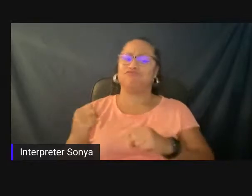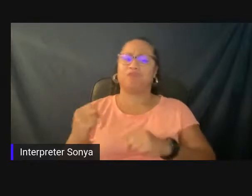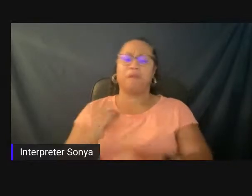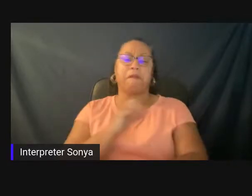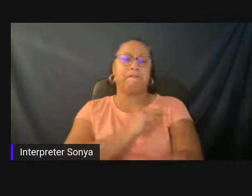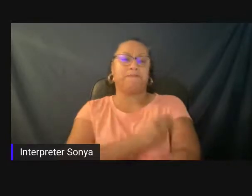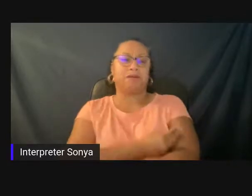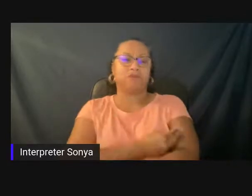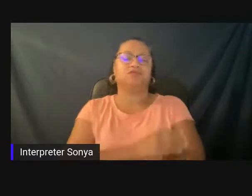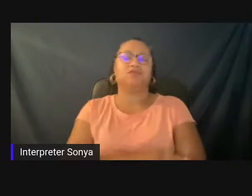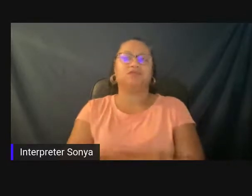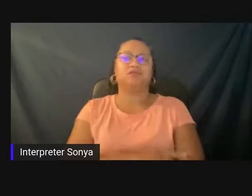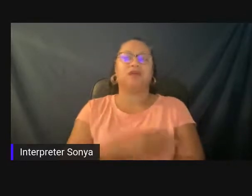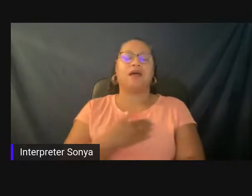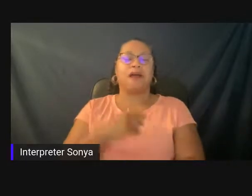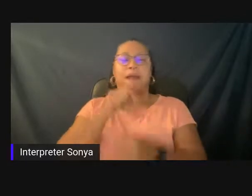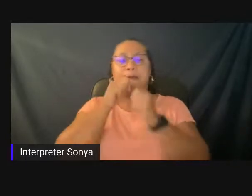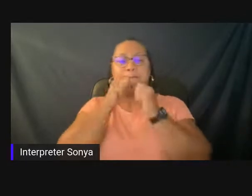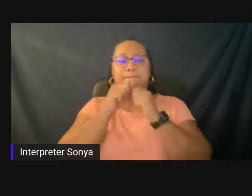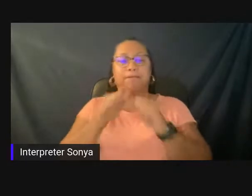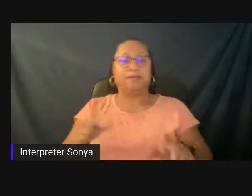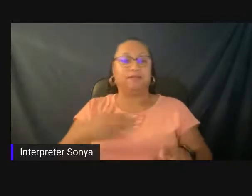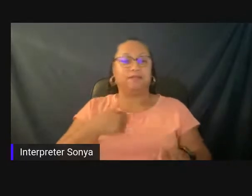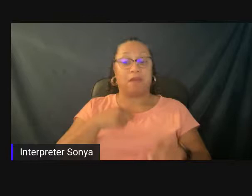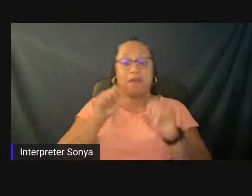bless my ability to carry on.